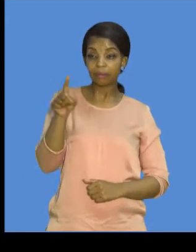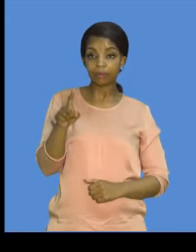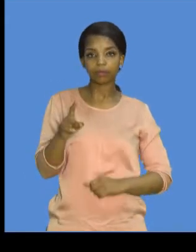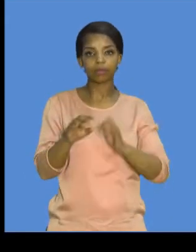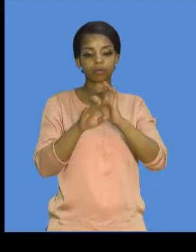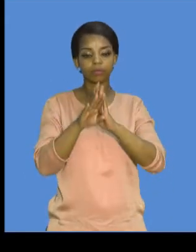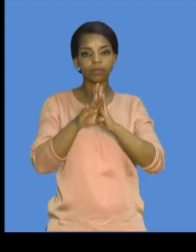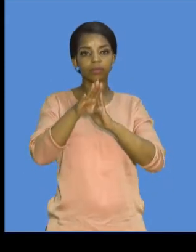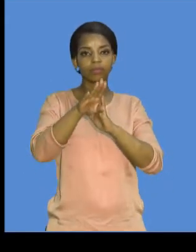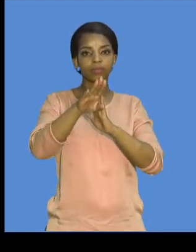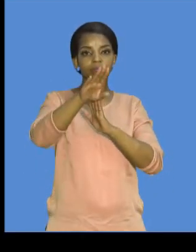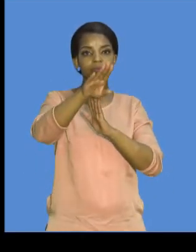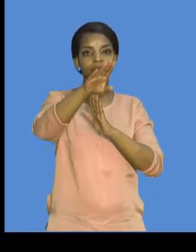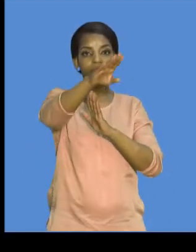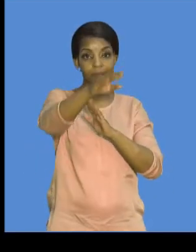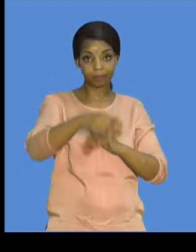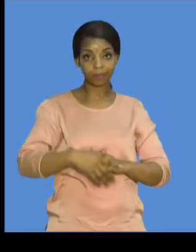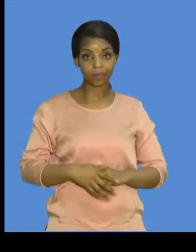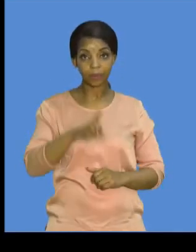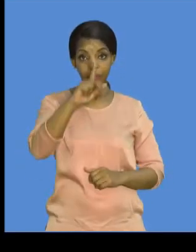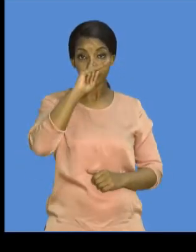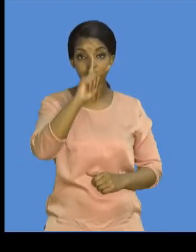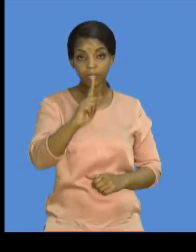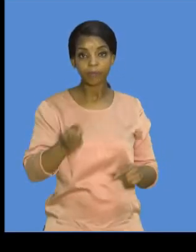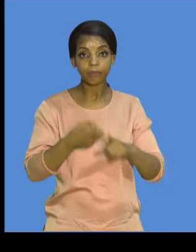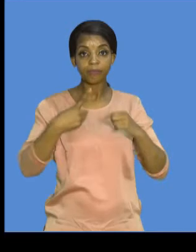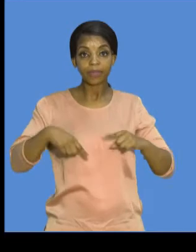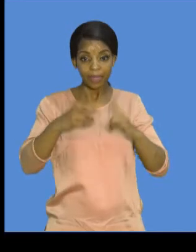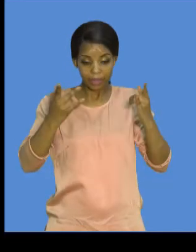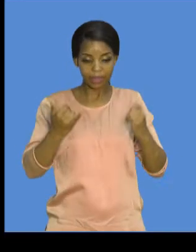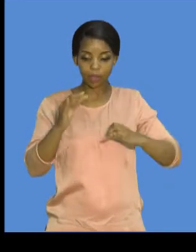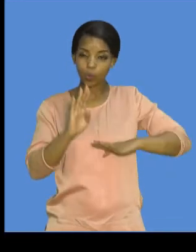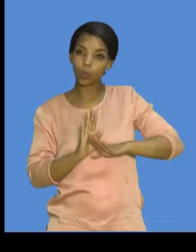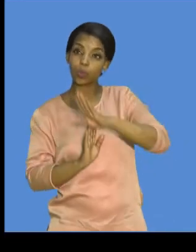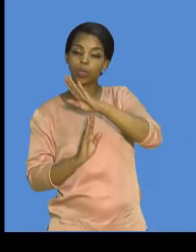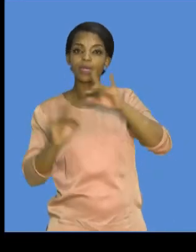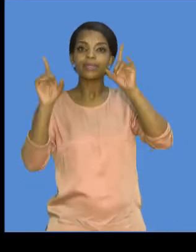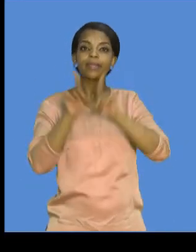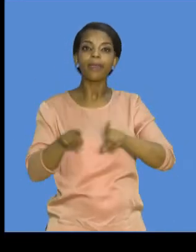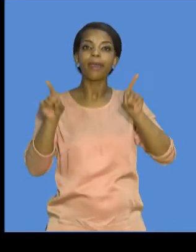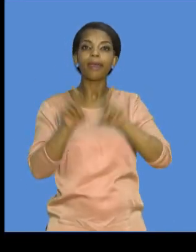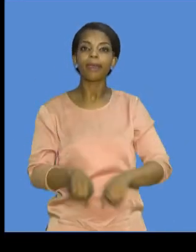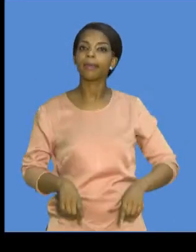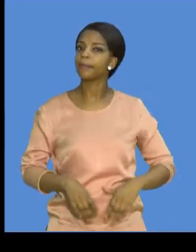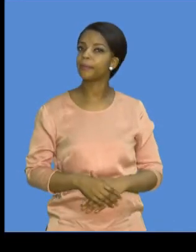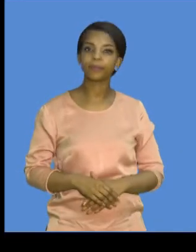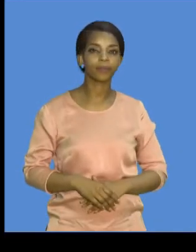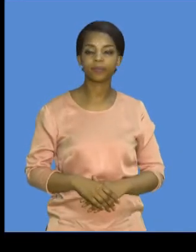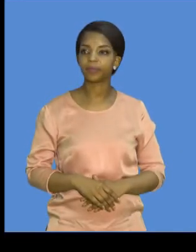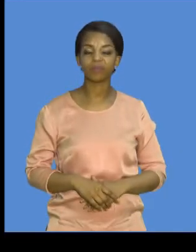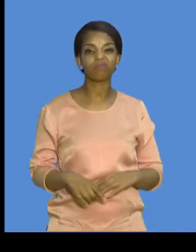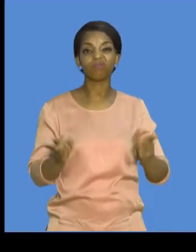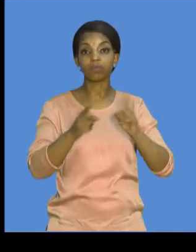can see that our growth is not necessarily a constant growth that we're dealing with. But let's just try